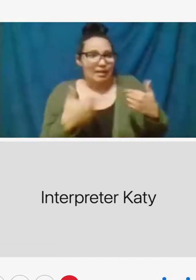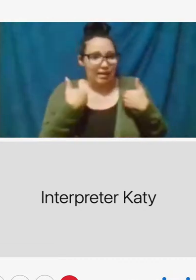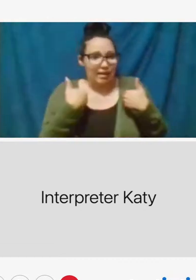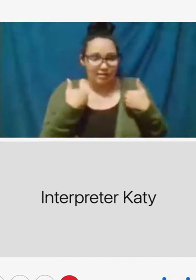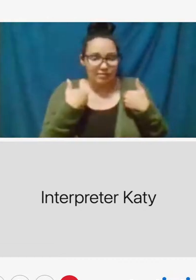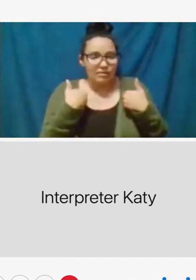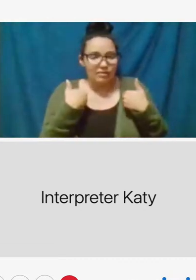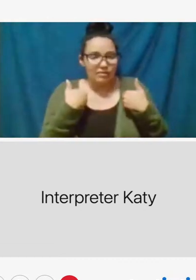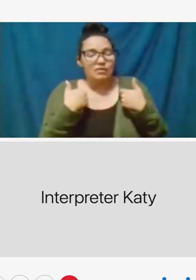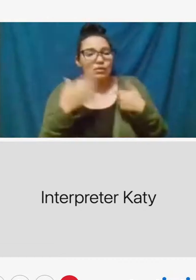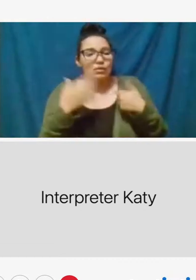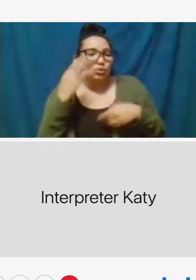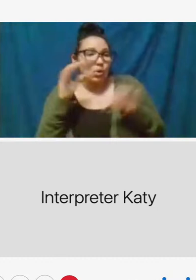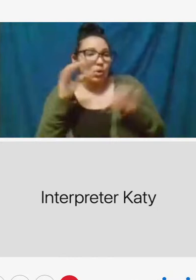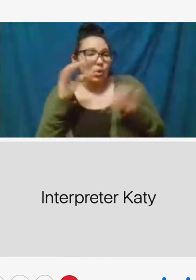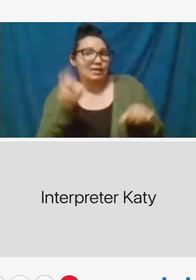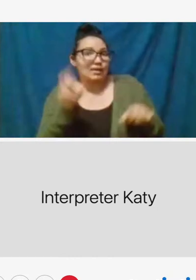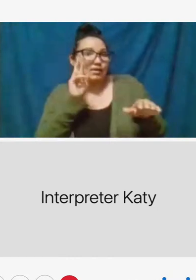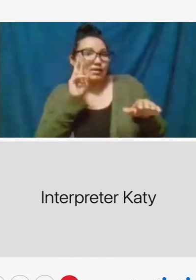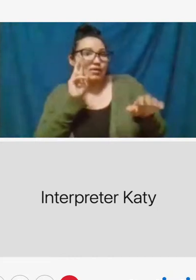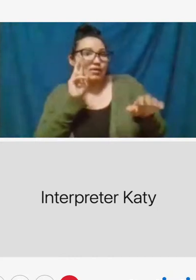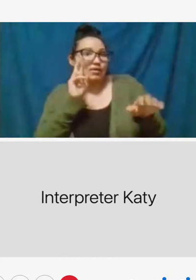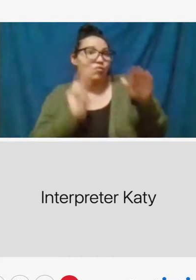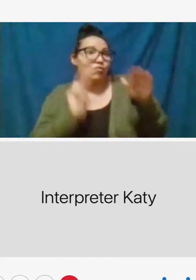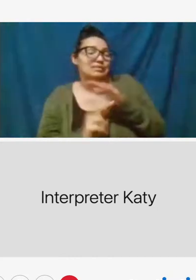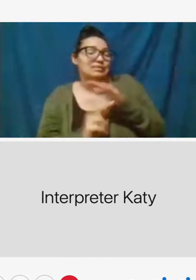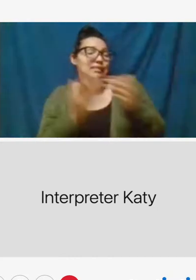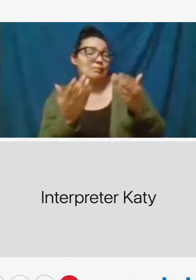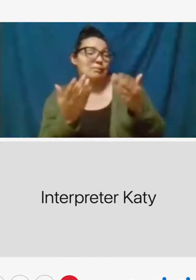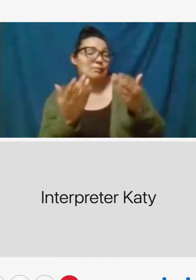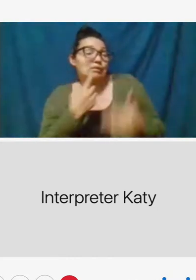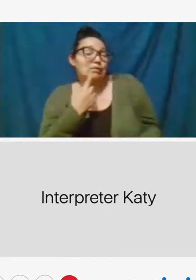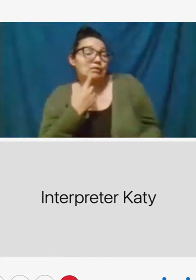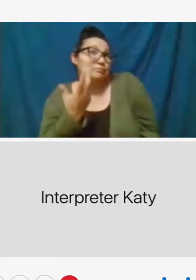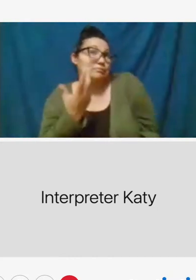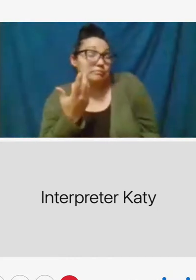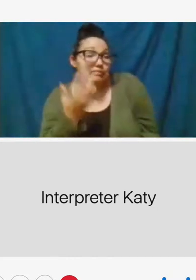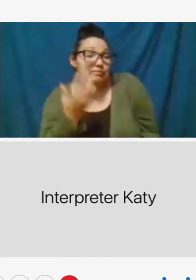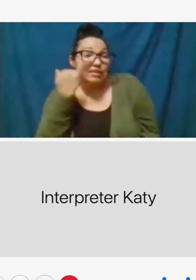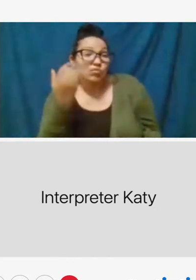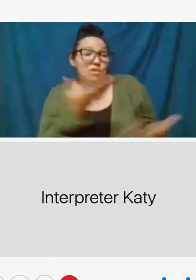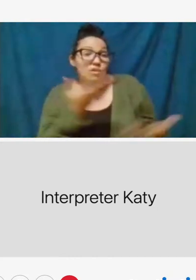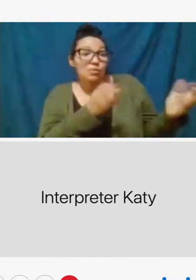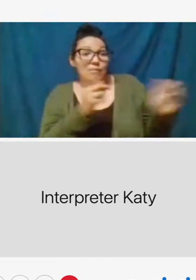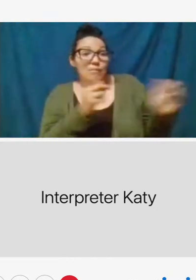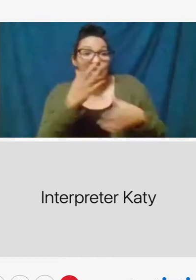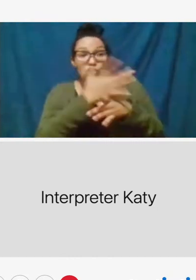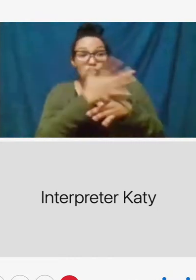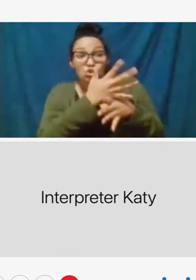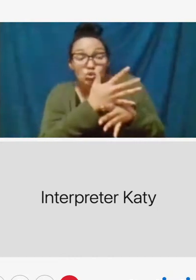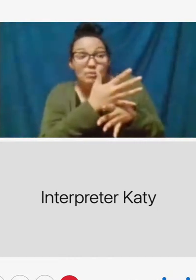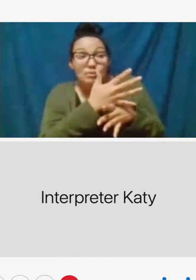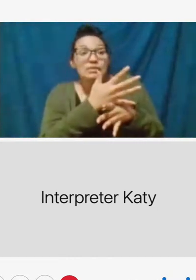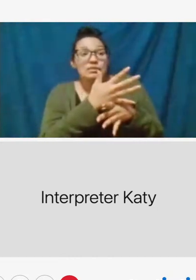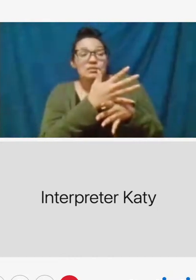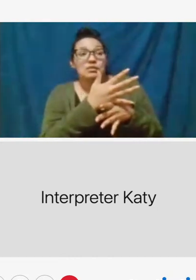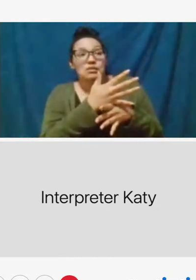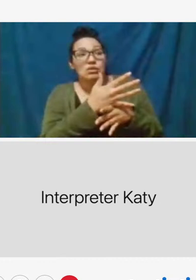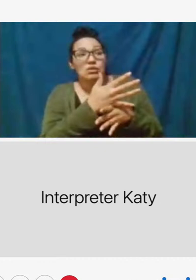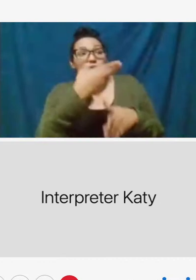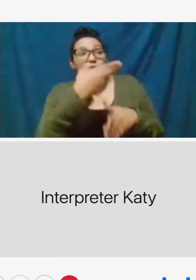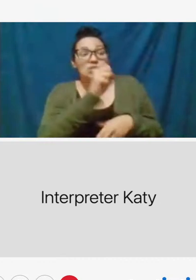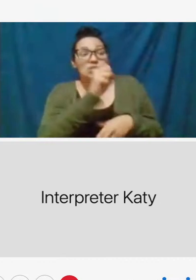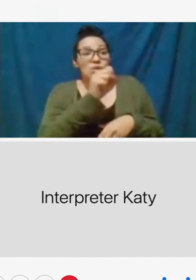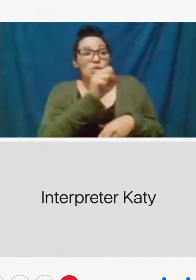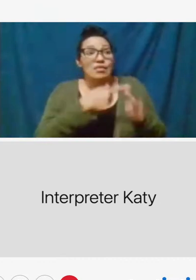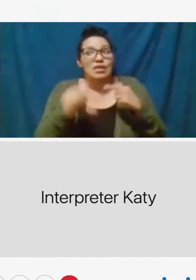foresee say you know if we bring back German say to Bloomington High School the other high schools can have German because they